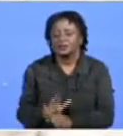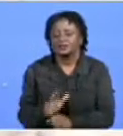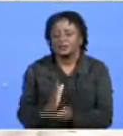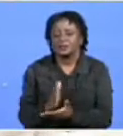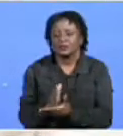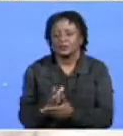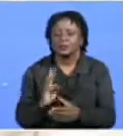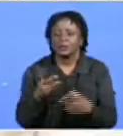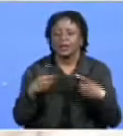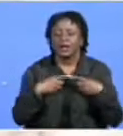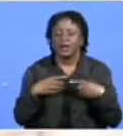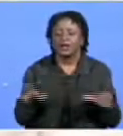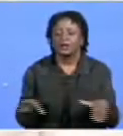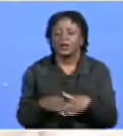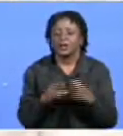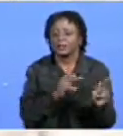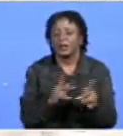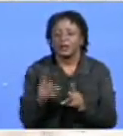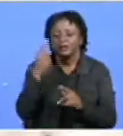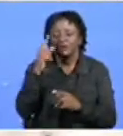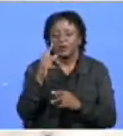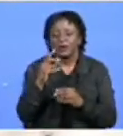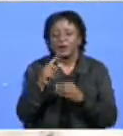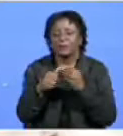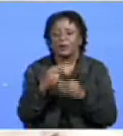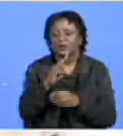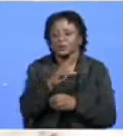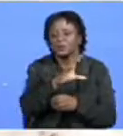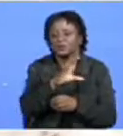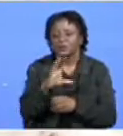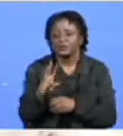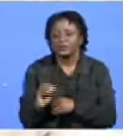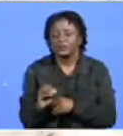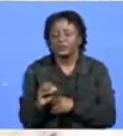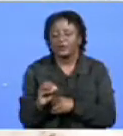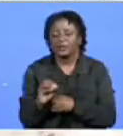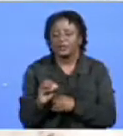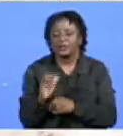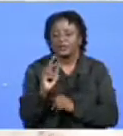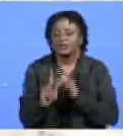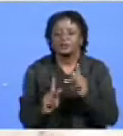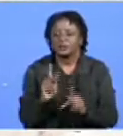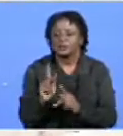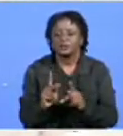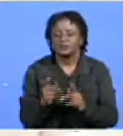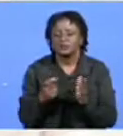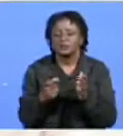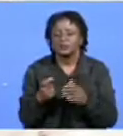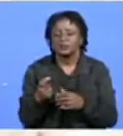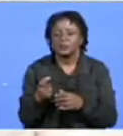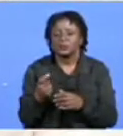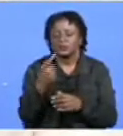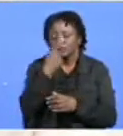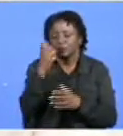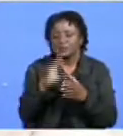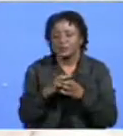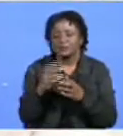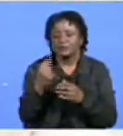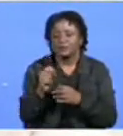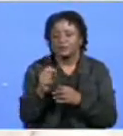We had a wedding planned for about 240 guests. And due to the Prime Minister's